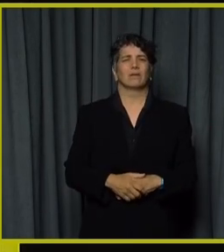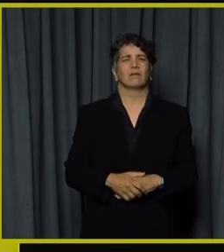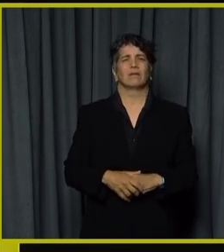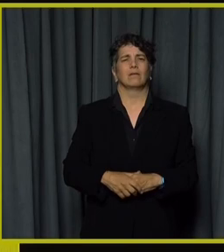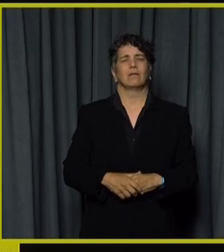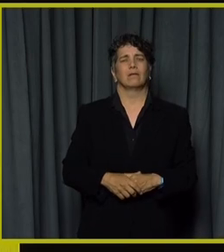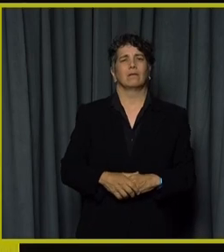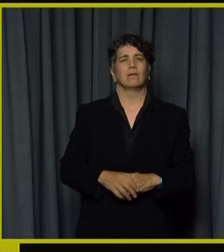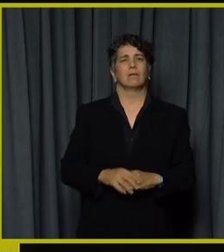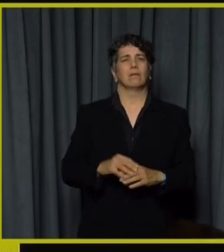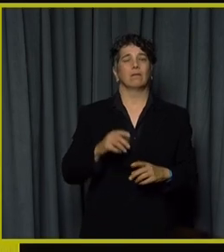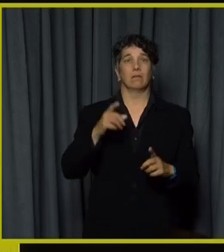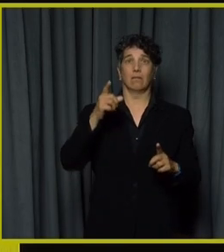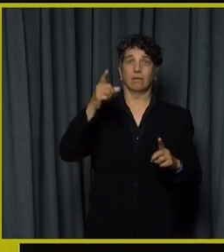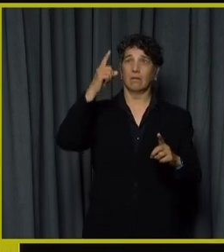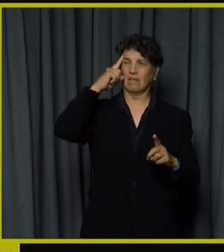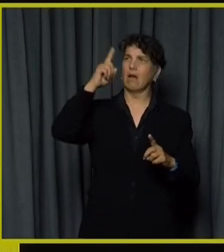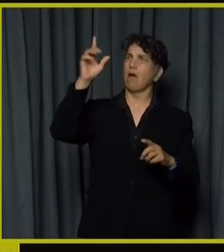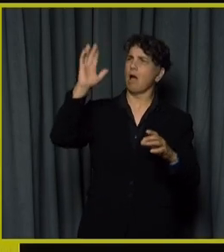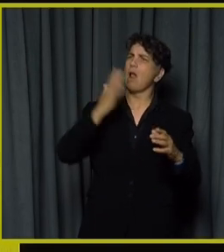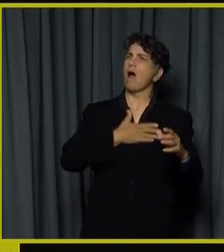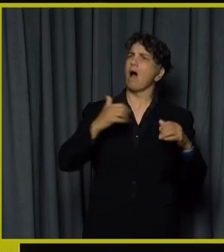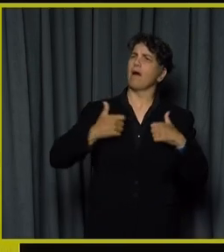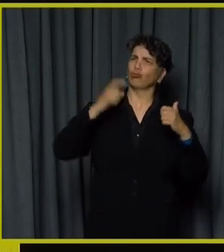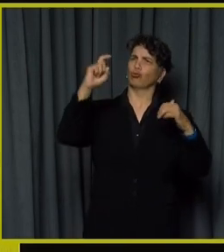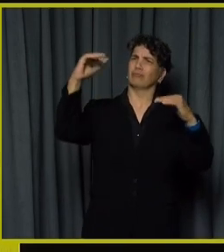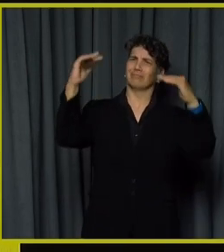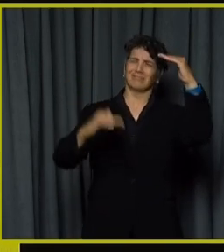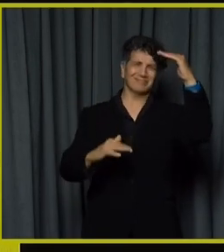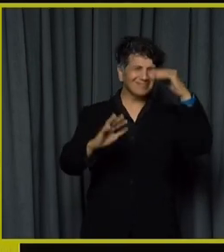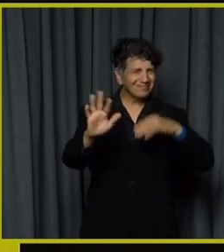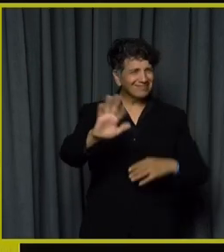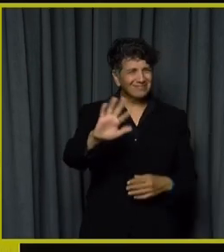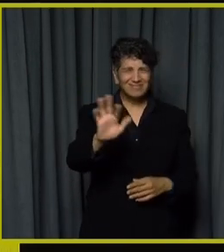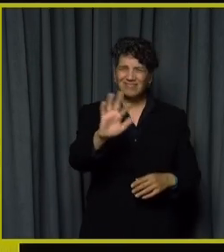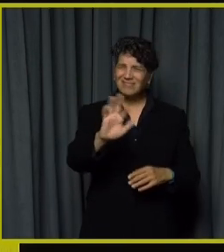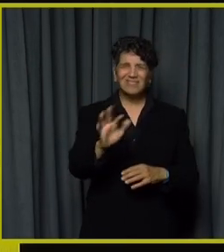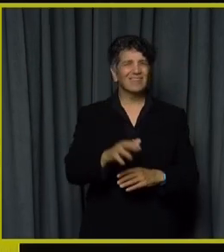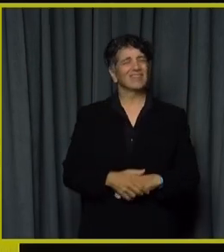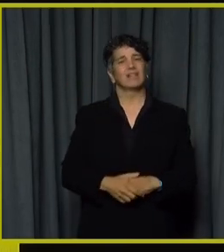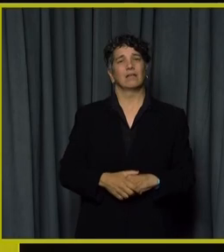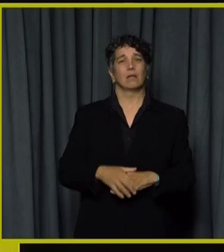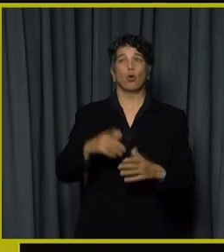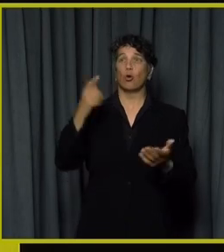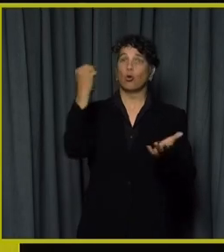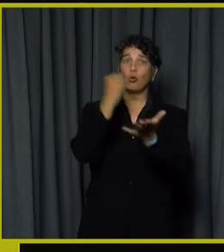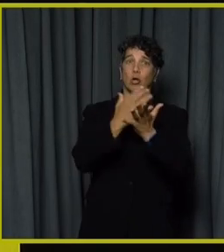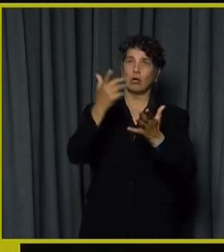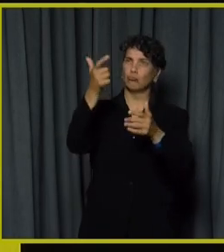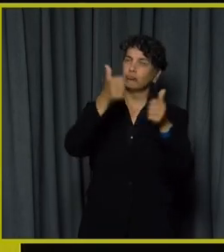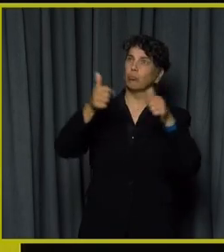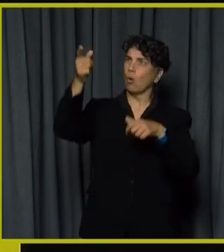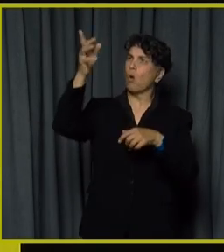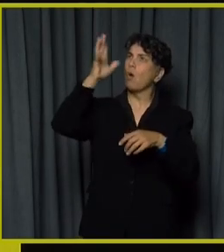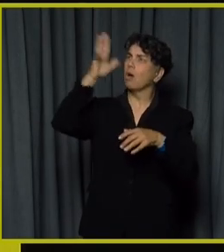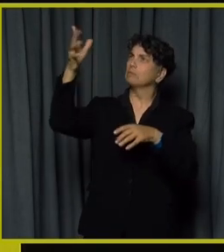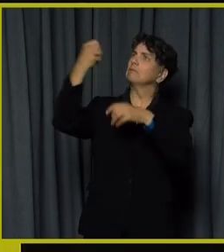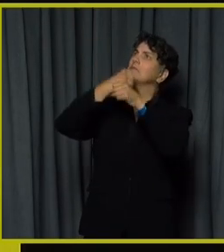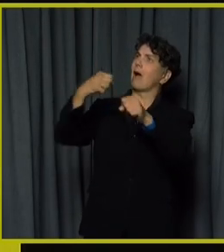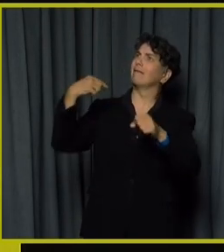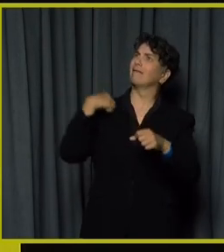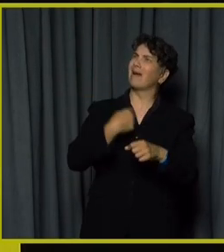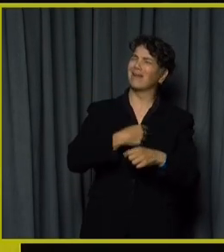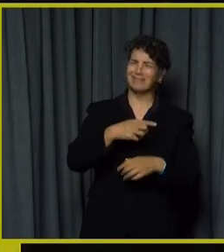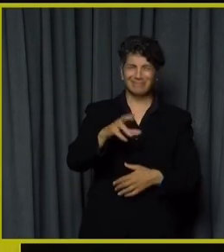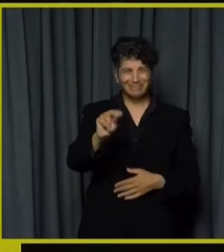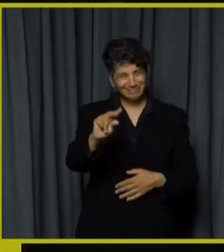are coming to save us. When we cry out, when we organize from the grassroots,